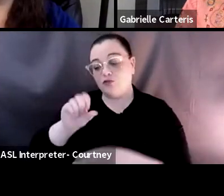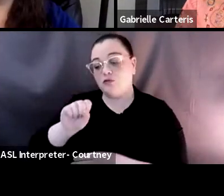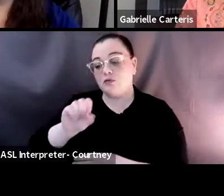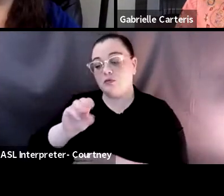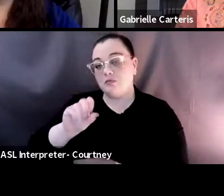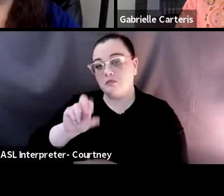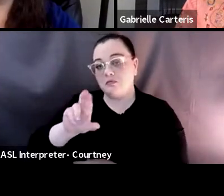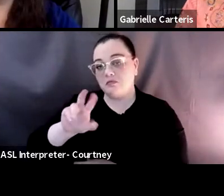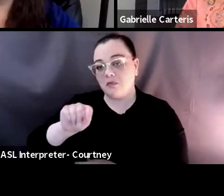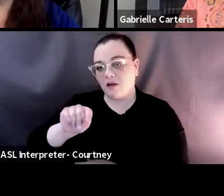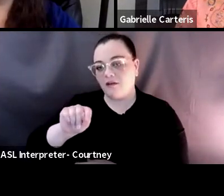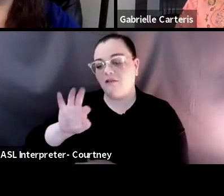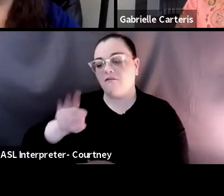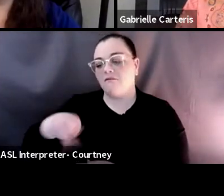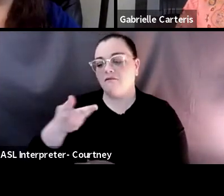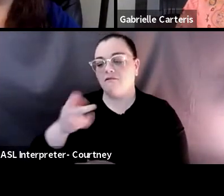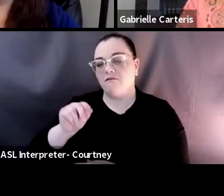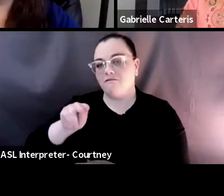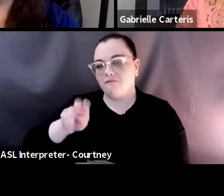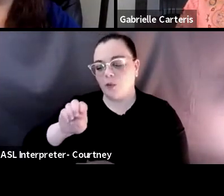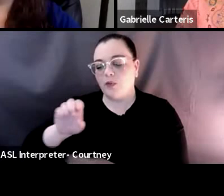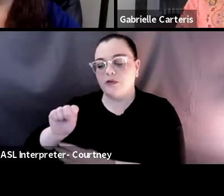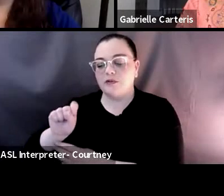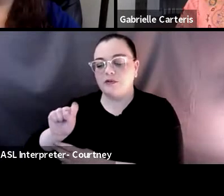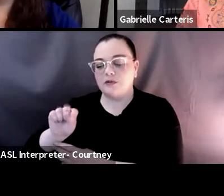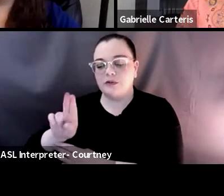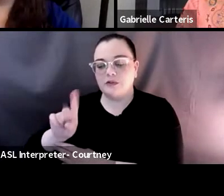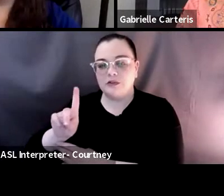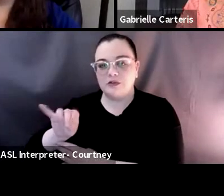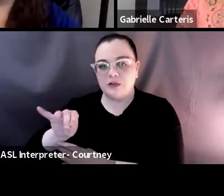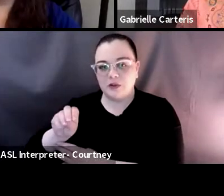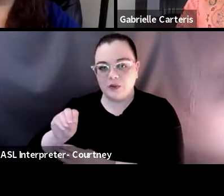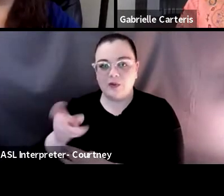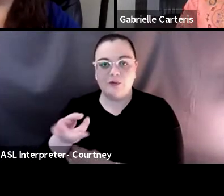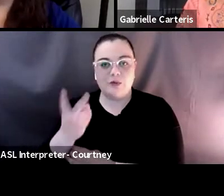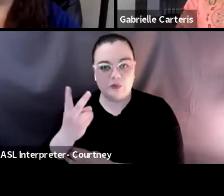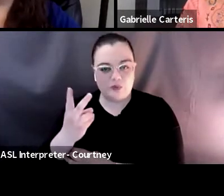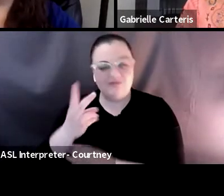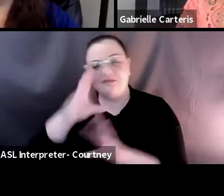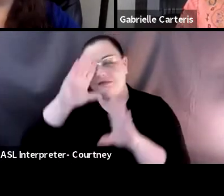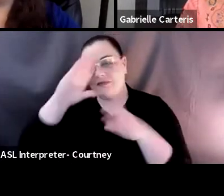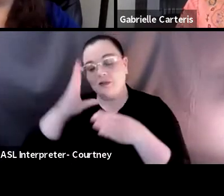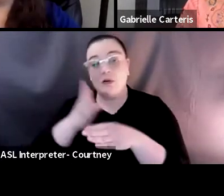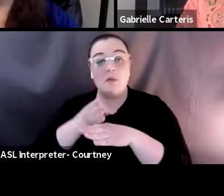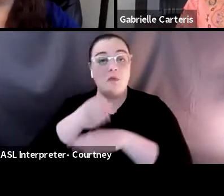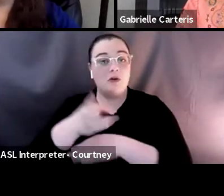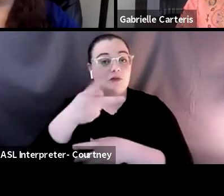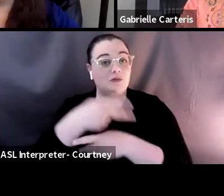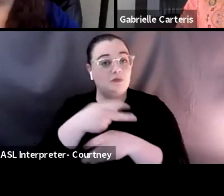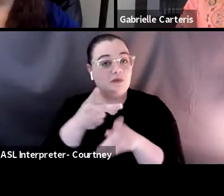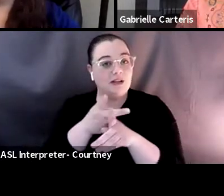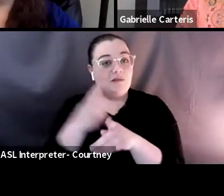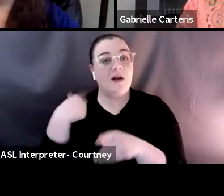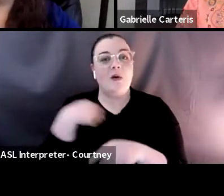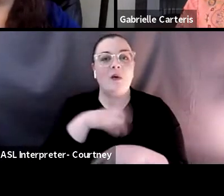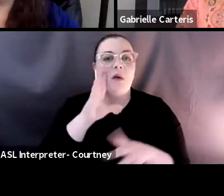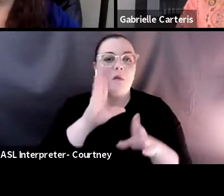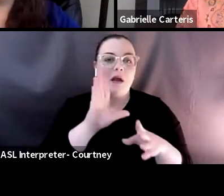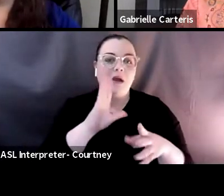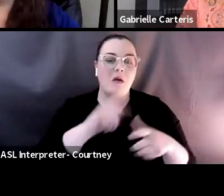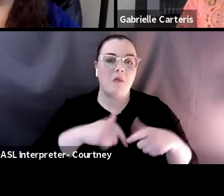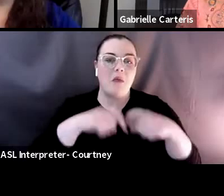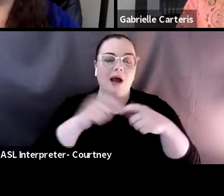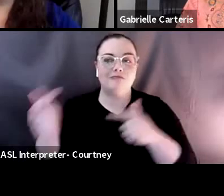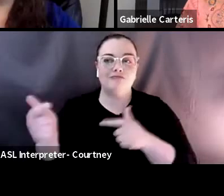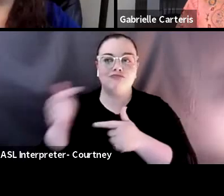in Post-Production with Final Cut Pro. We'll be pausing throughout as we have with us Courtney Nimmersheim and Nicole